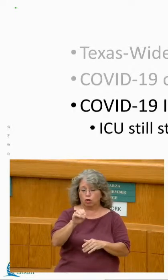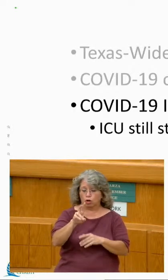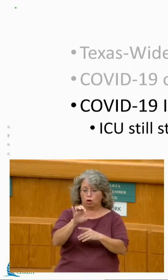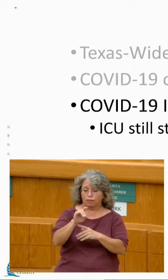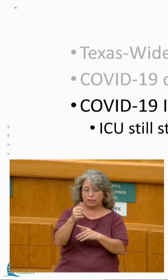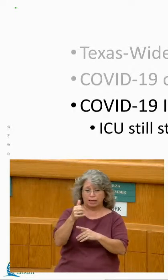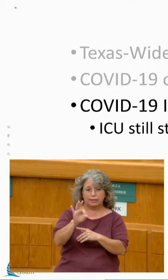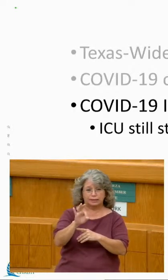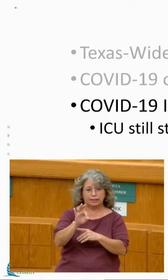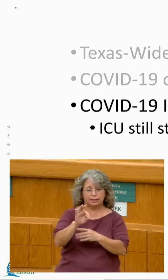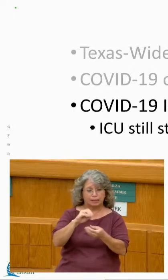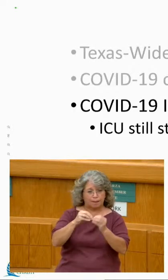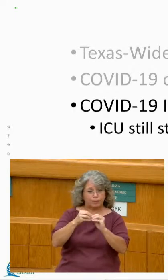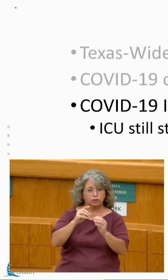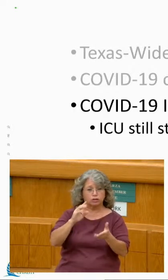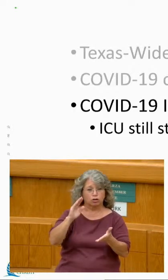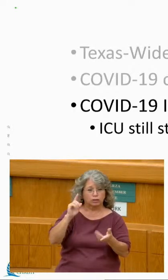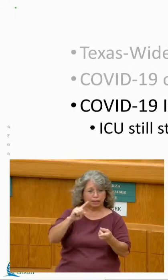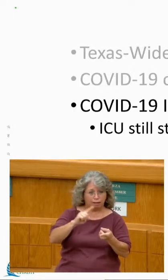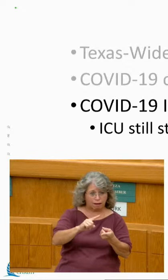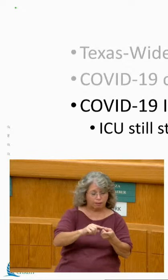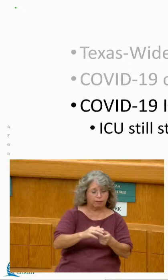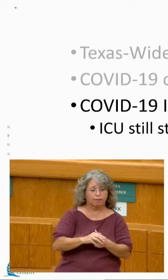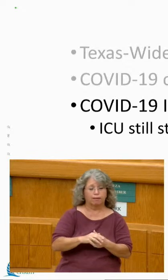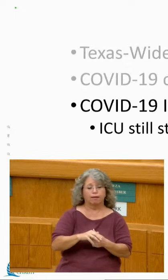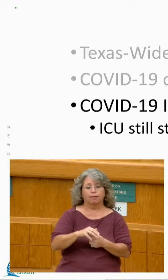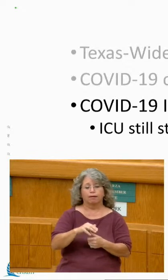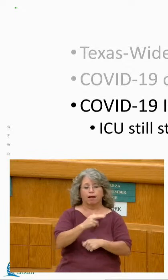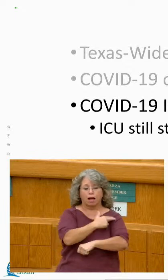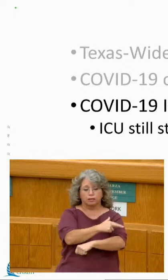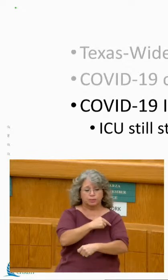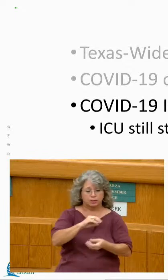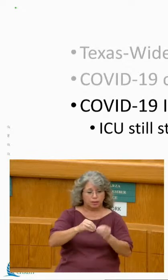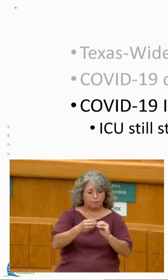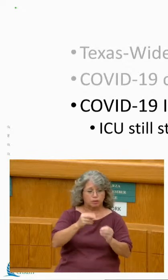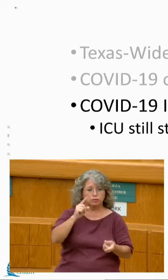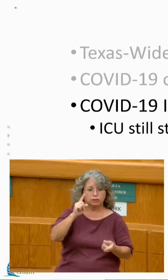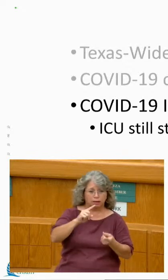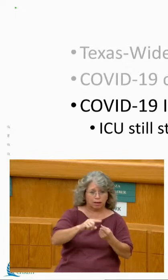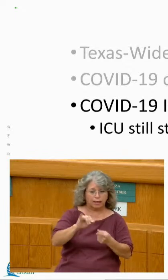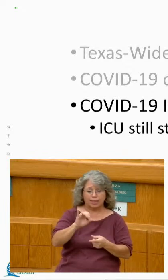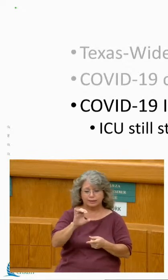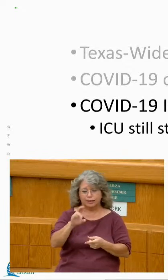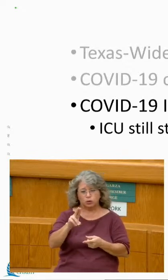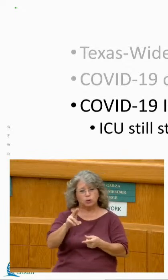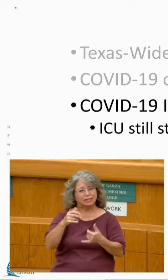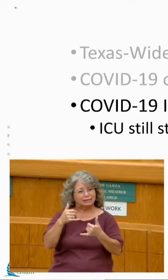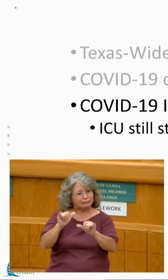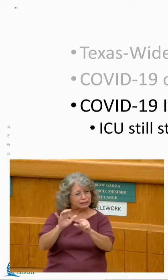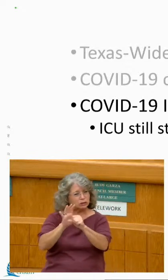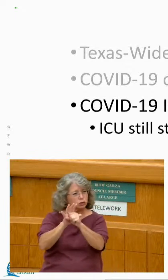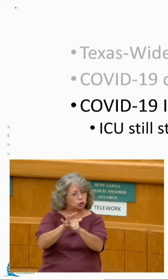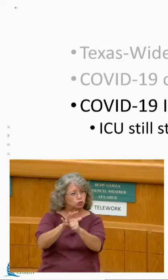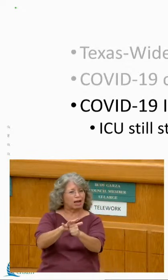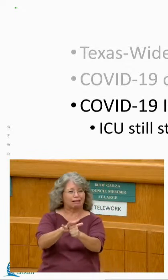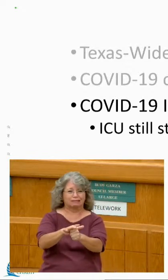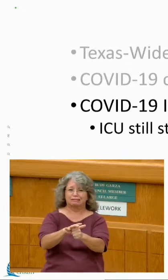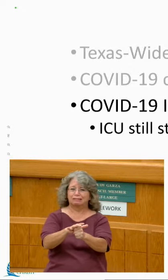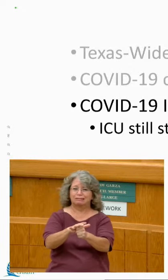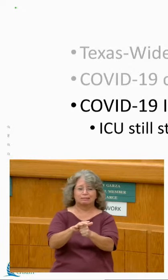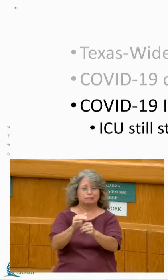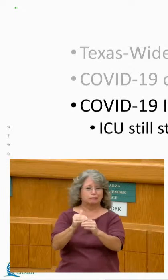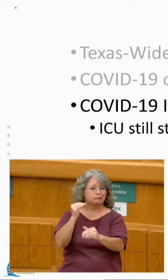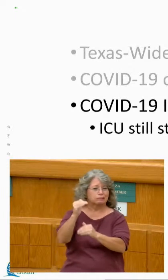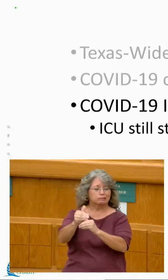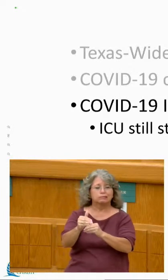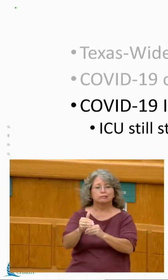ICU usage is declining. Fatalities are declining. The ICU is still stretched, however, so it's important to remember